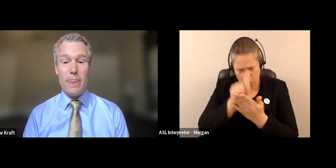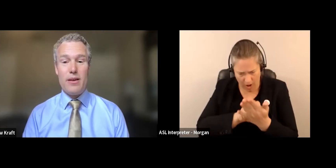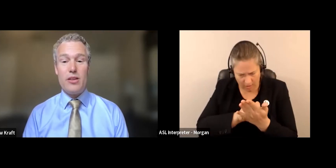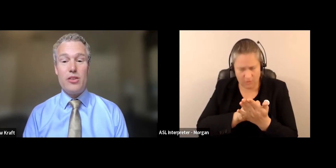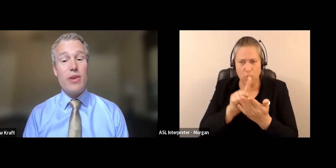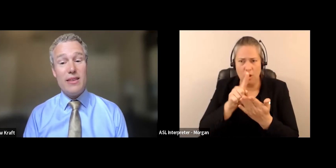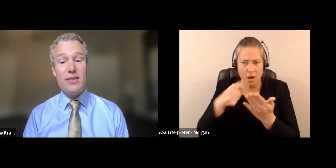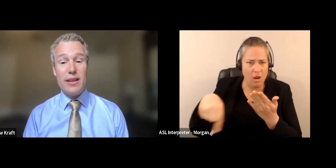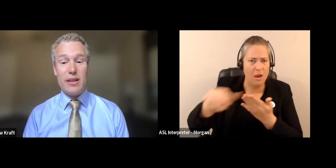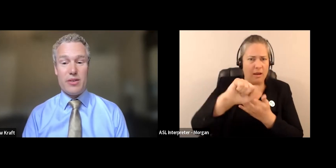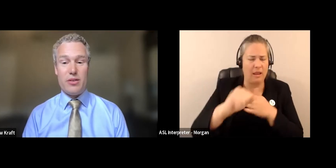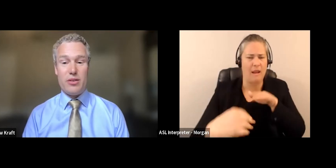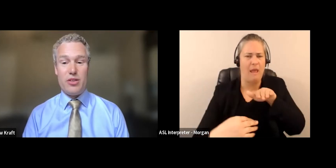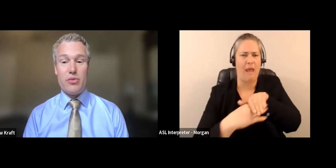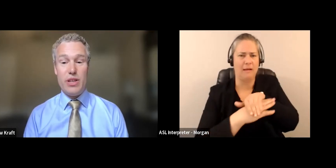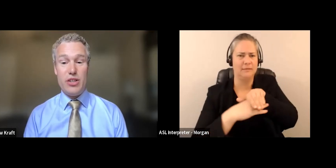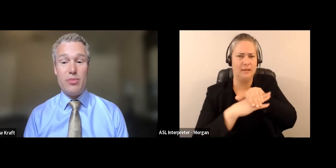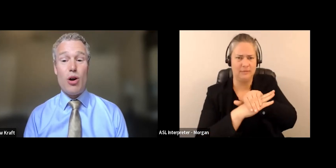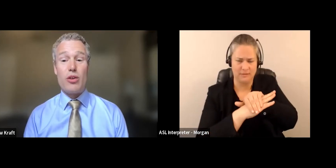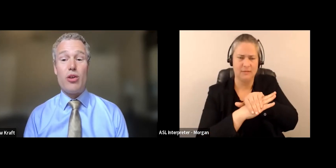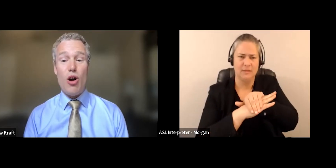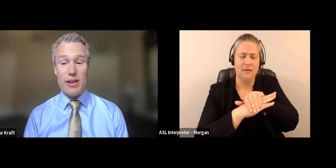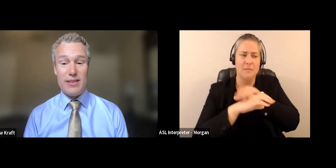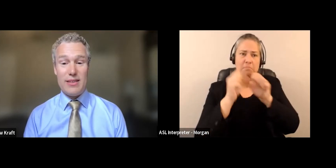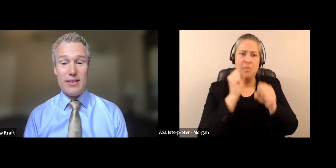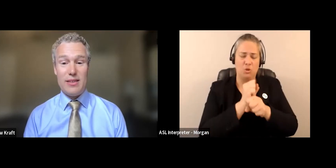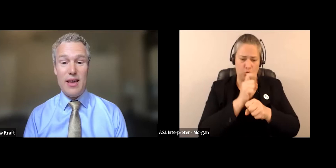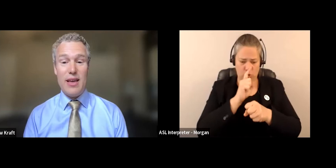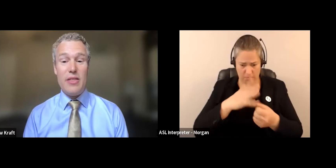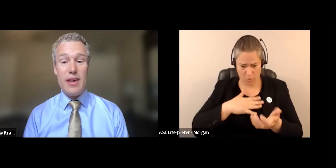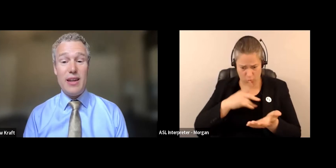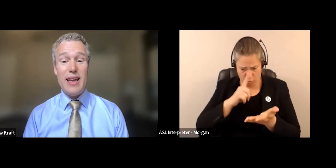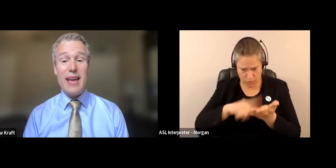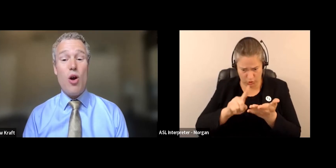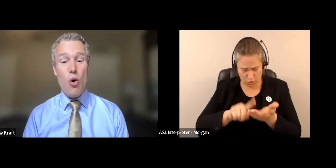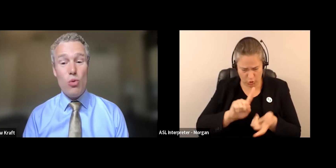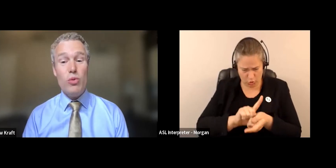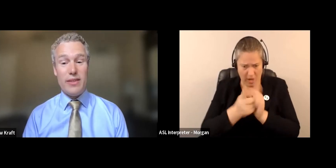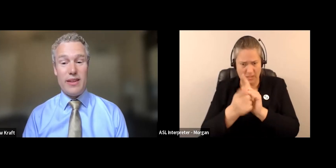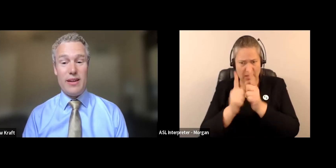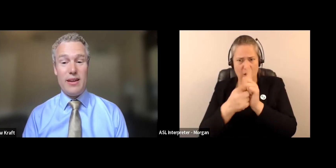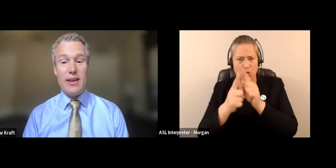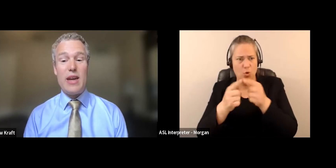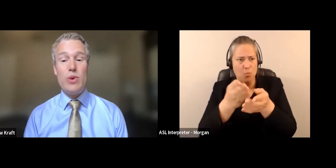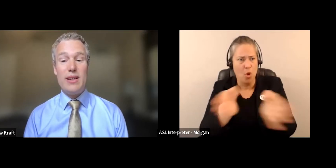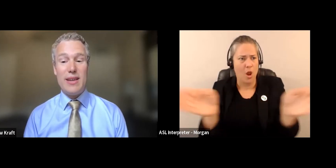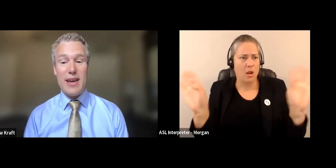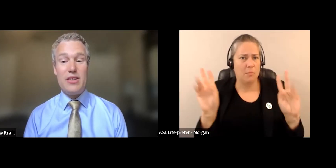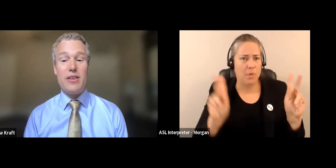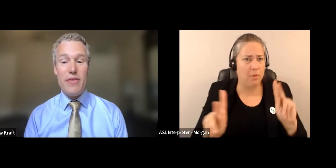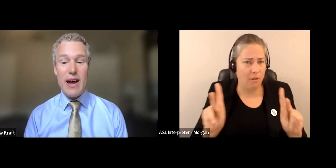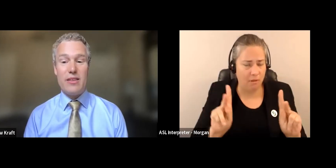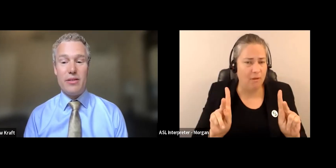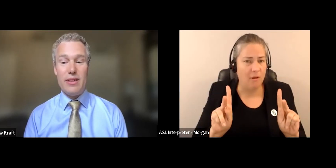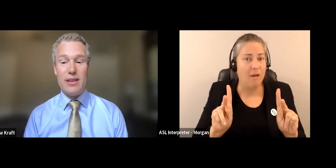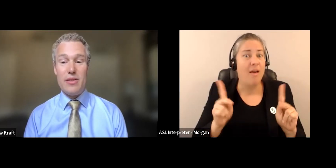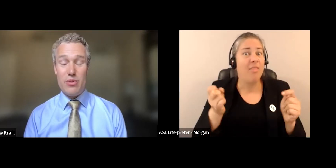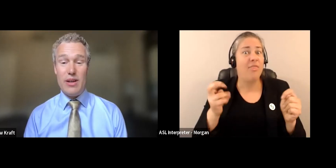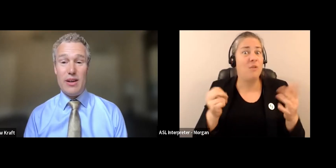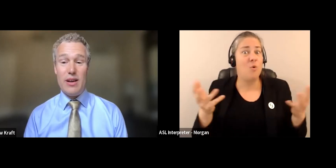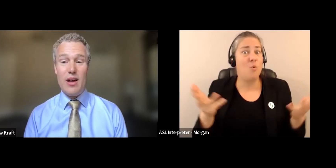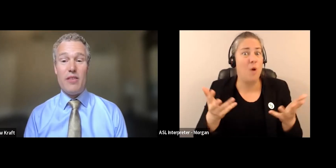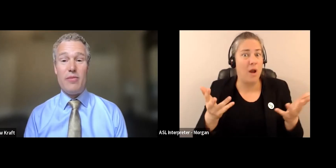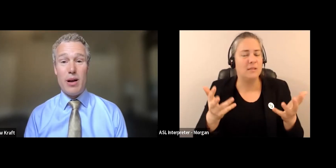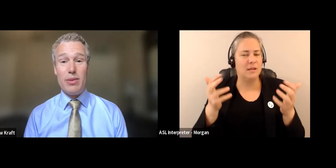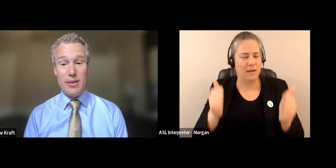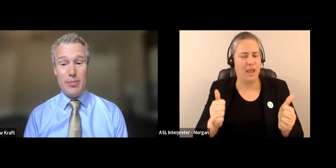accessible, translating research to reach broader audiences. Then and only then can we engage effectively in the